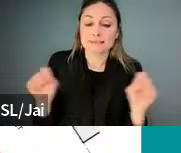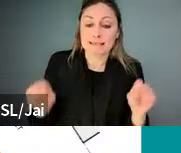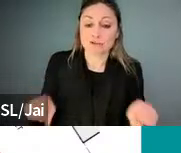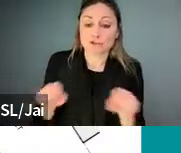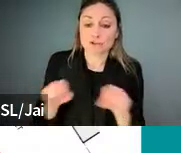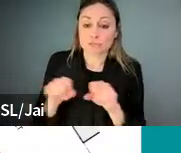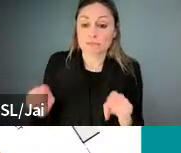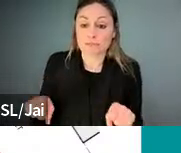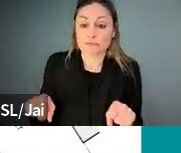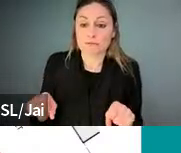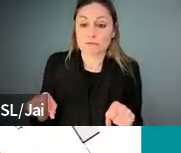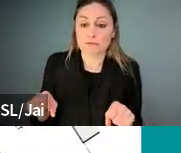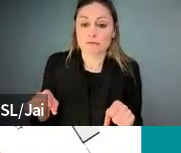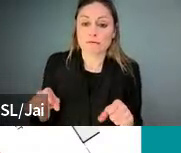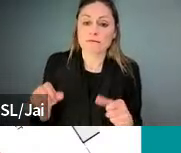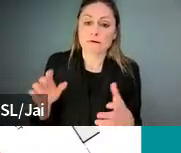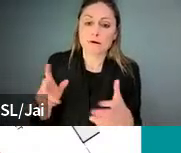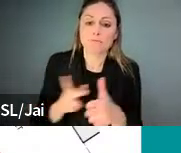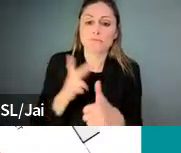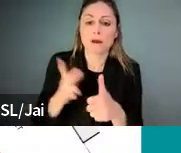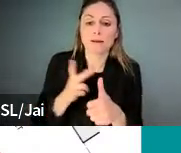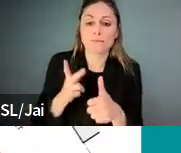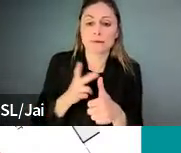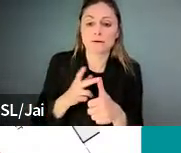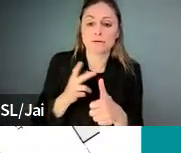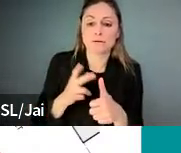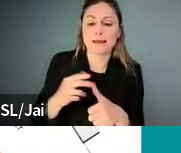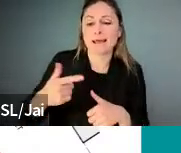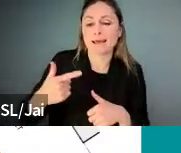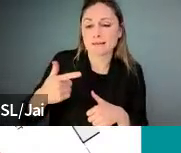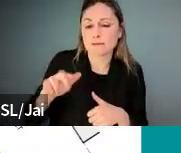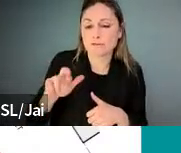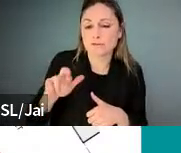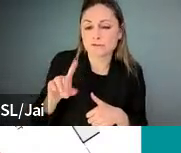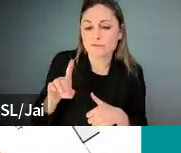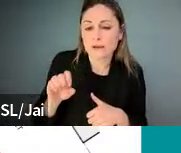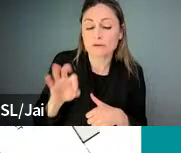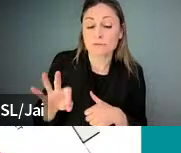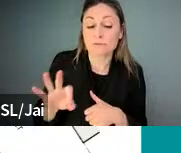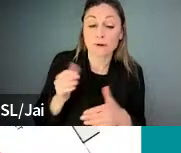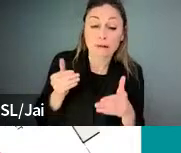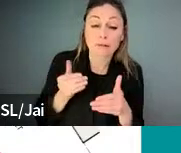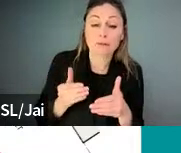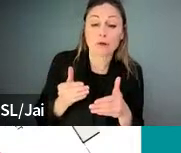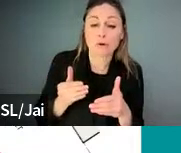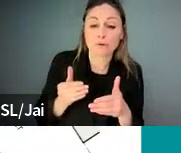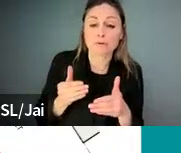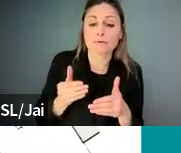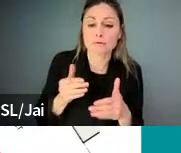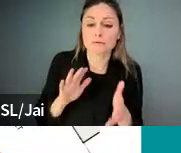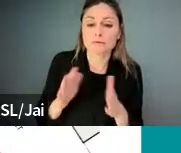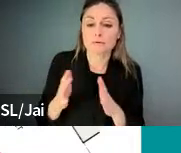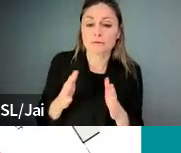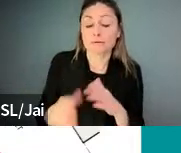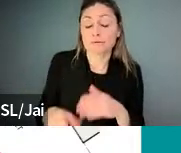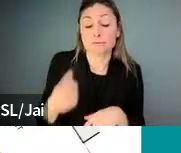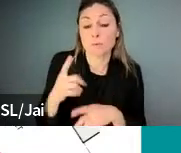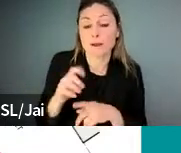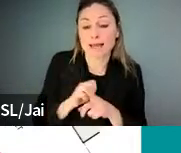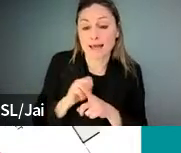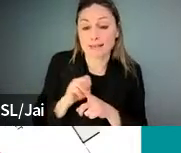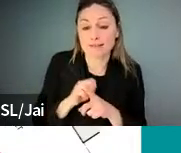have are primarily at grade or really close to at grade, that there frequently is just one elevator, because